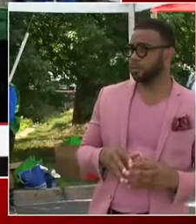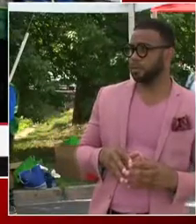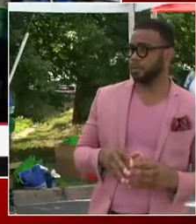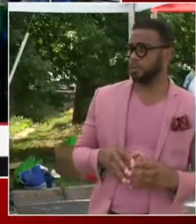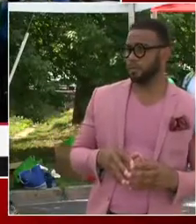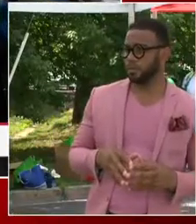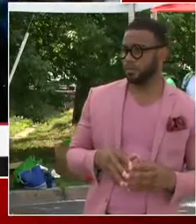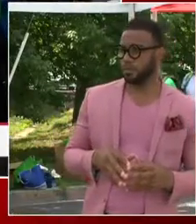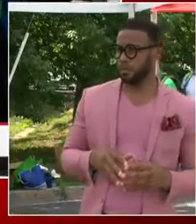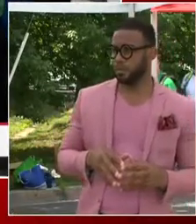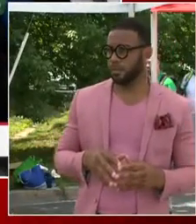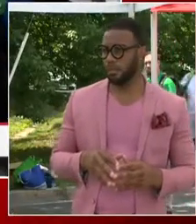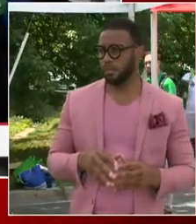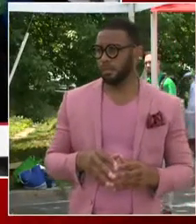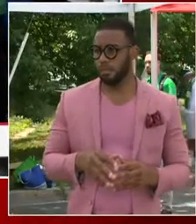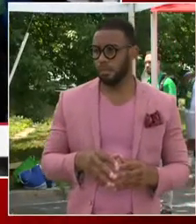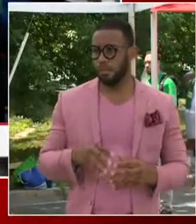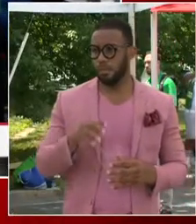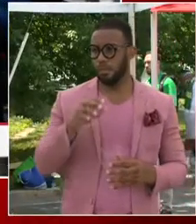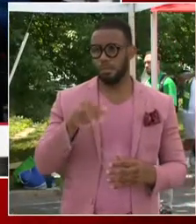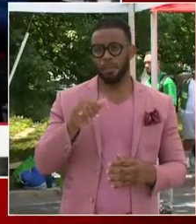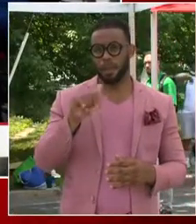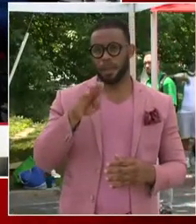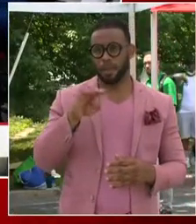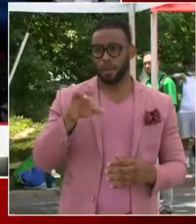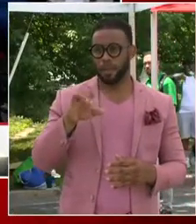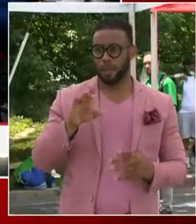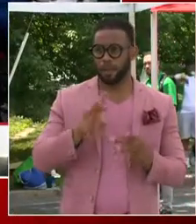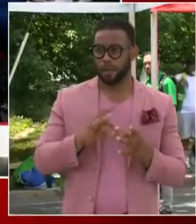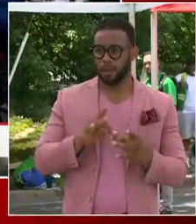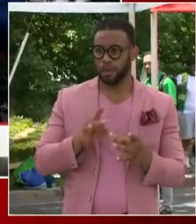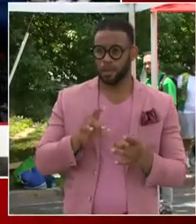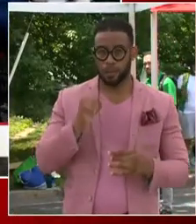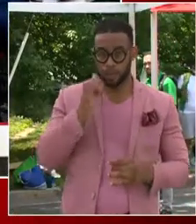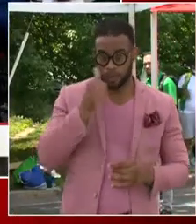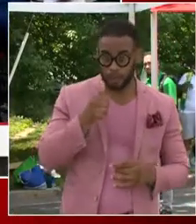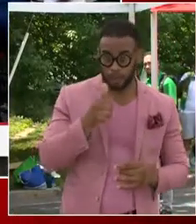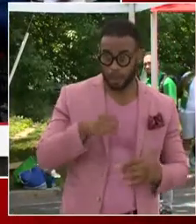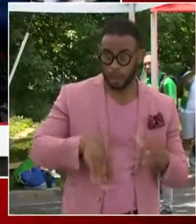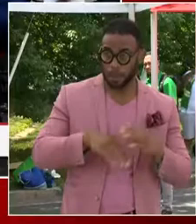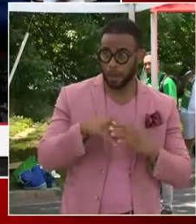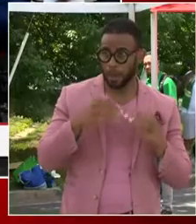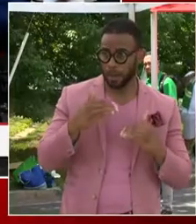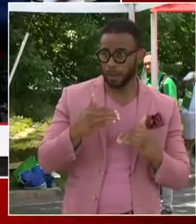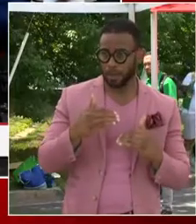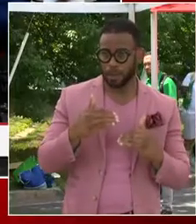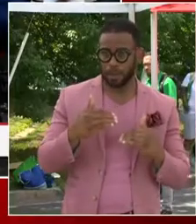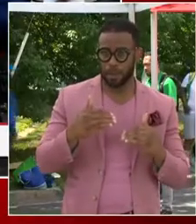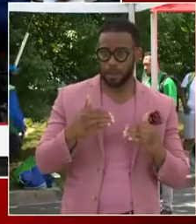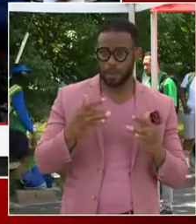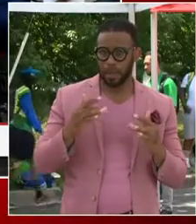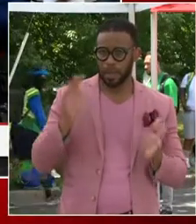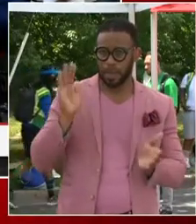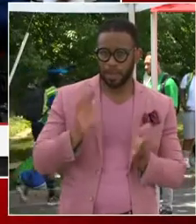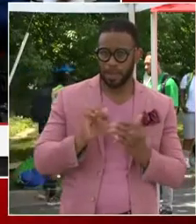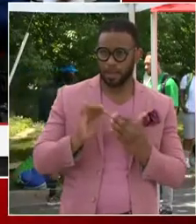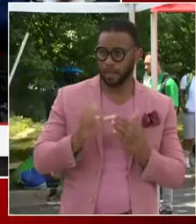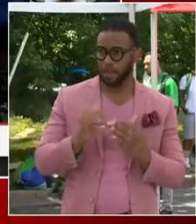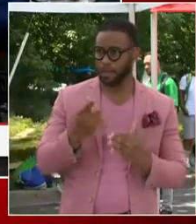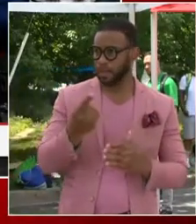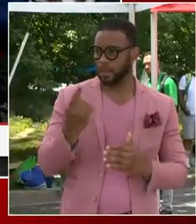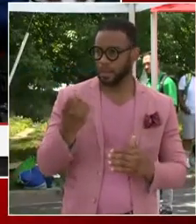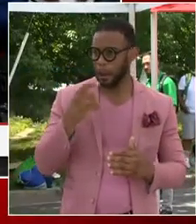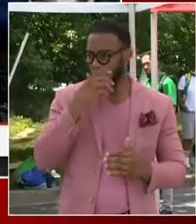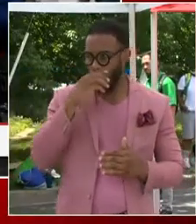Yes. Beatrice Peterson, ABC News. Tomorrow, capacity limits lift in the city. Can you talk to me? Can you come up a